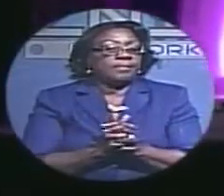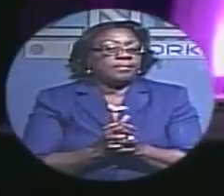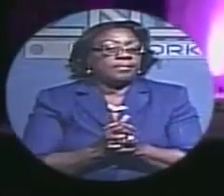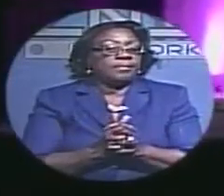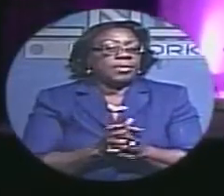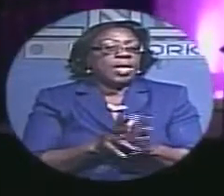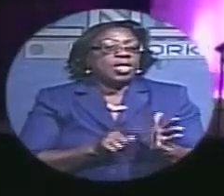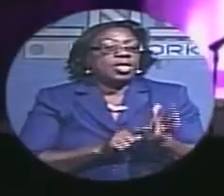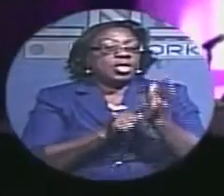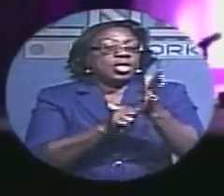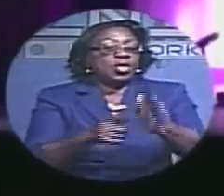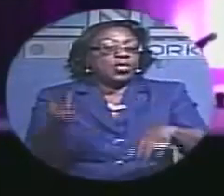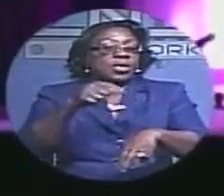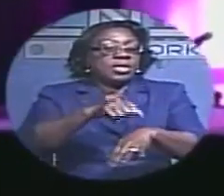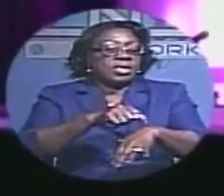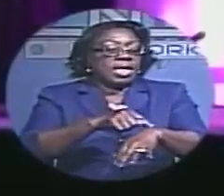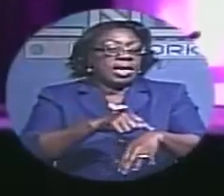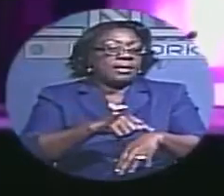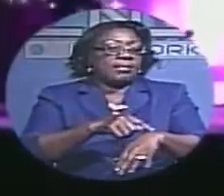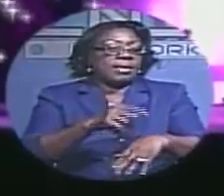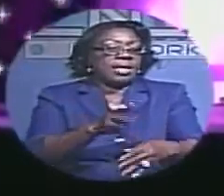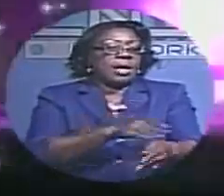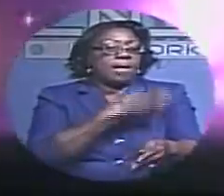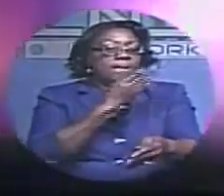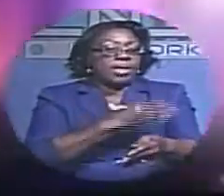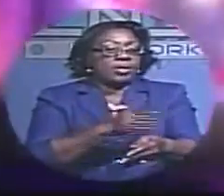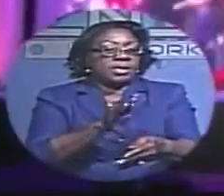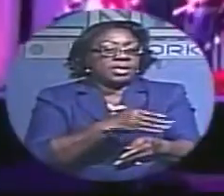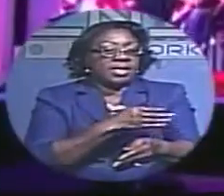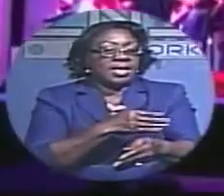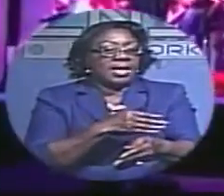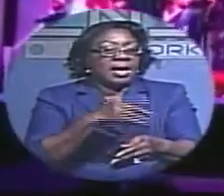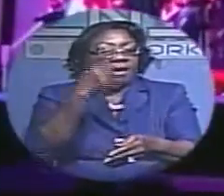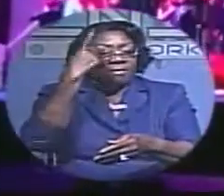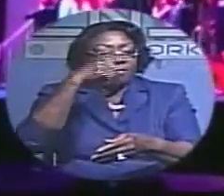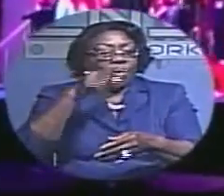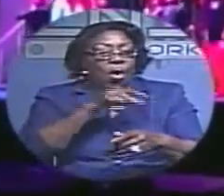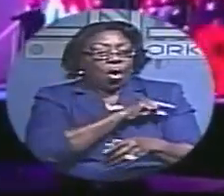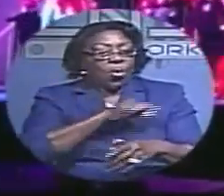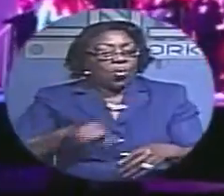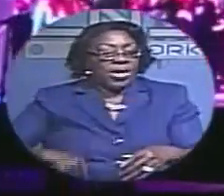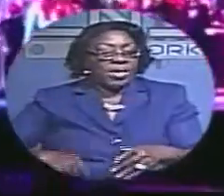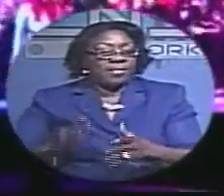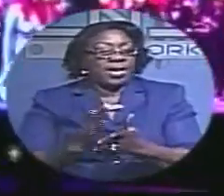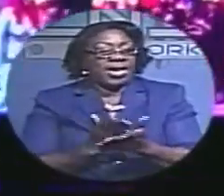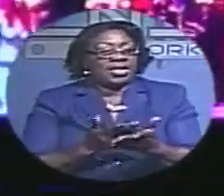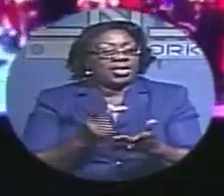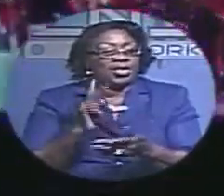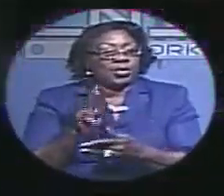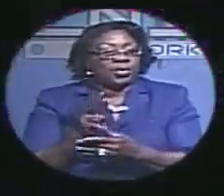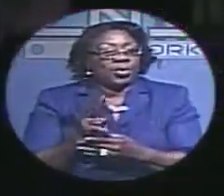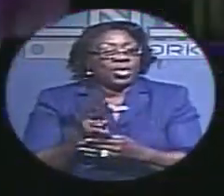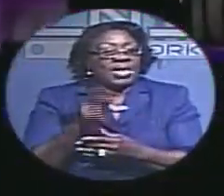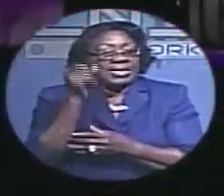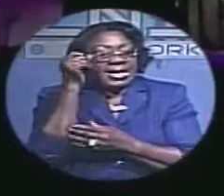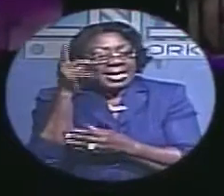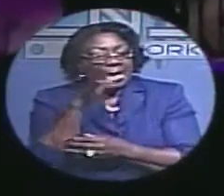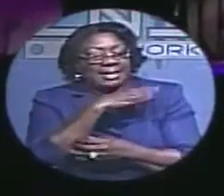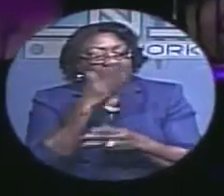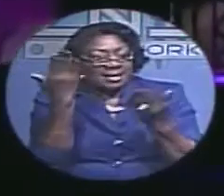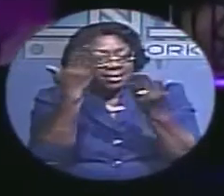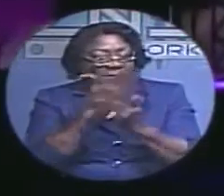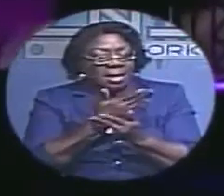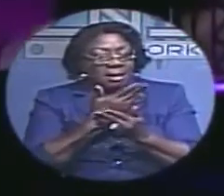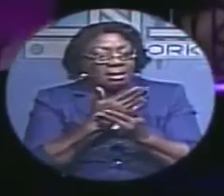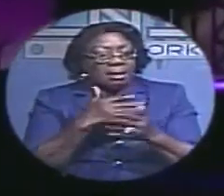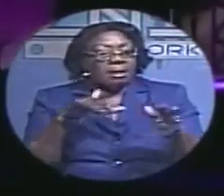The Showtime style of music of Broadway over Queens. Act Two, The Light and the Dark. A play